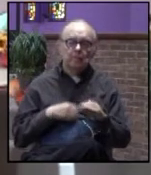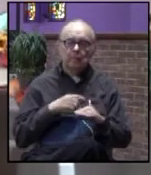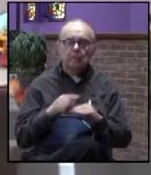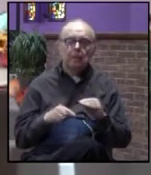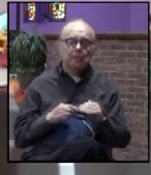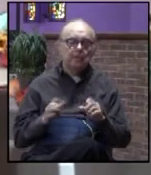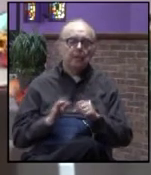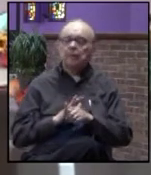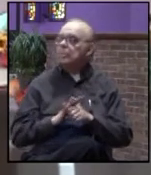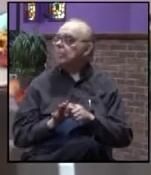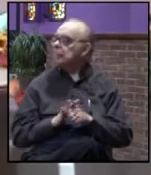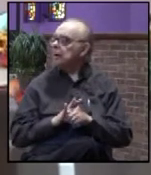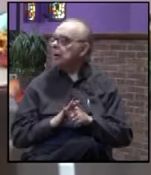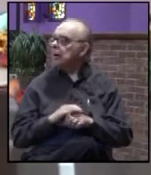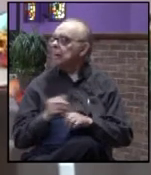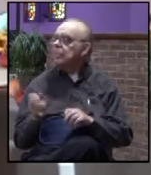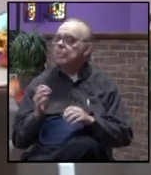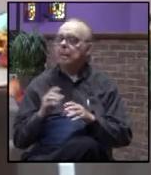a whole lot of others.